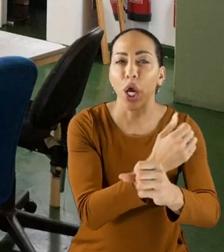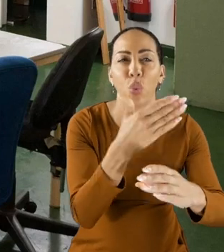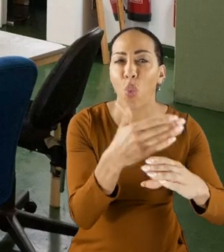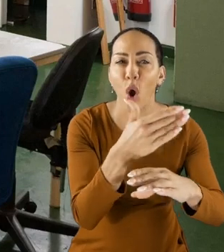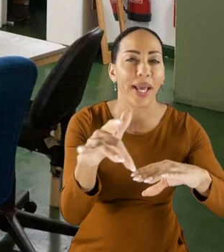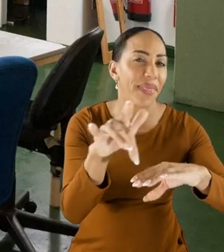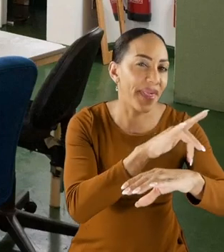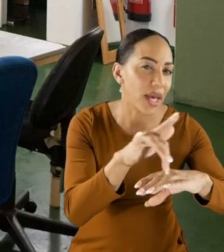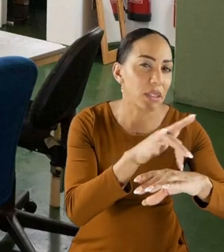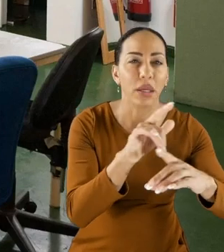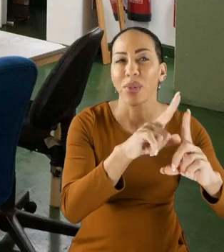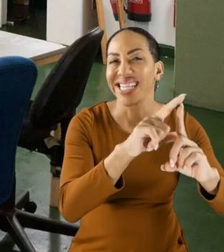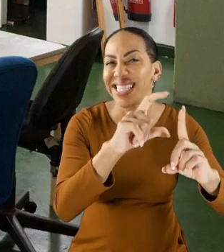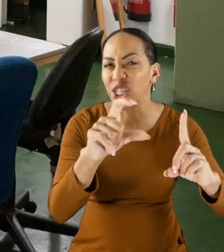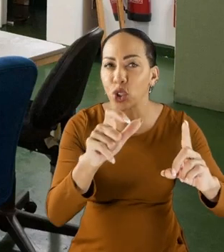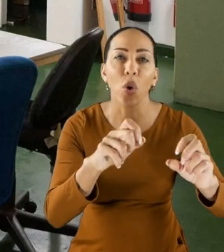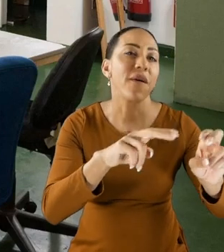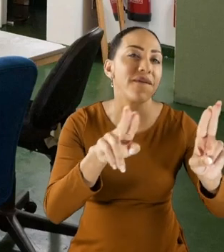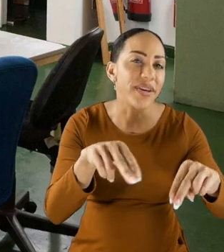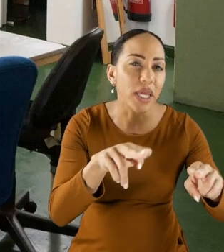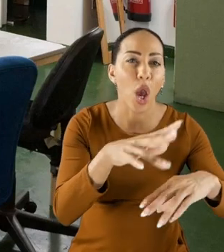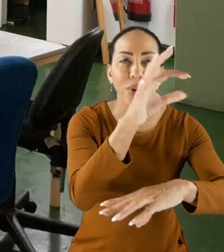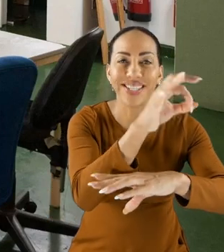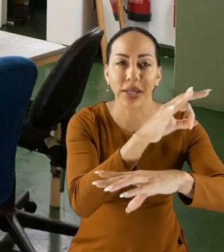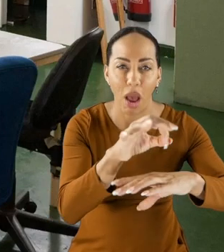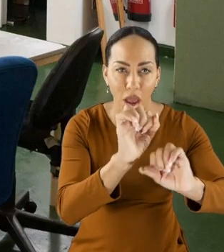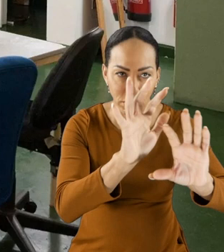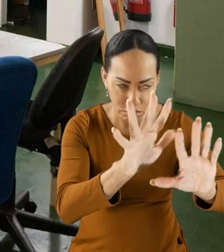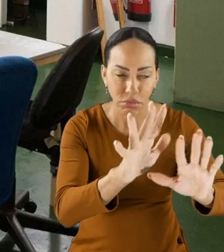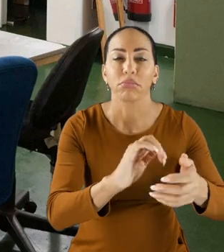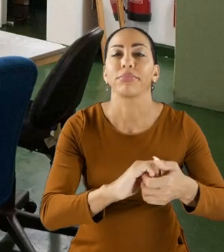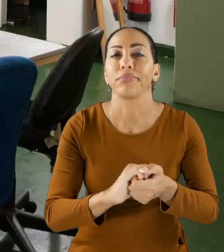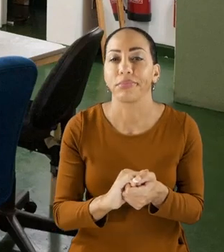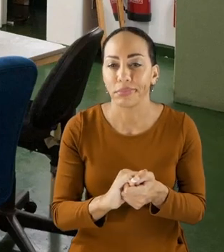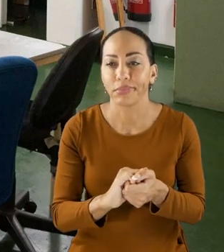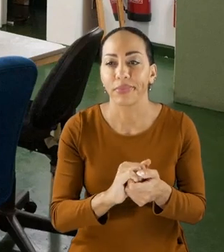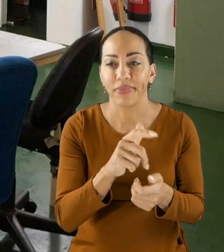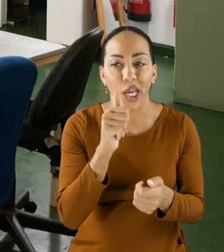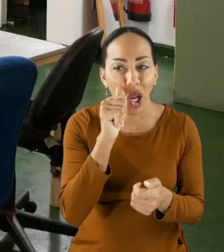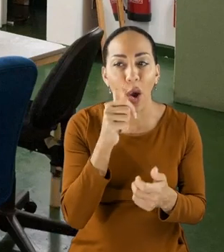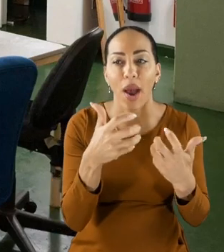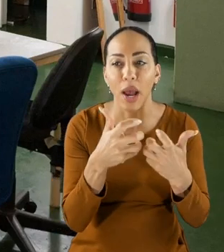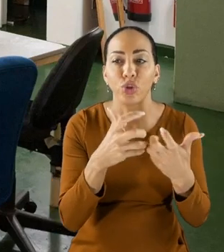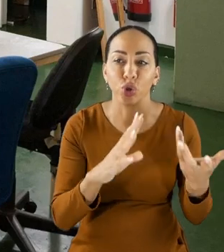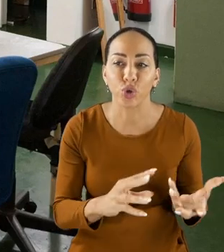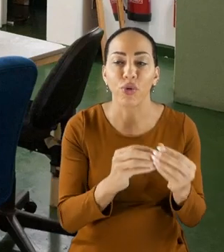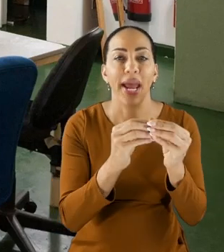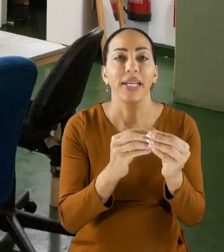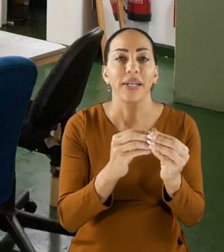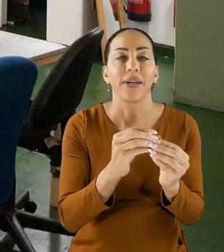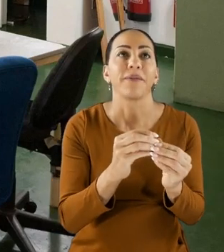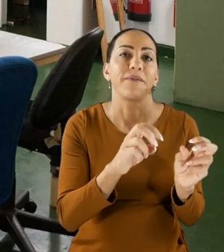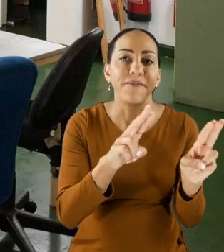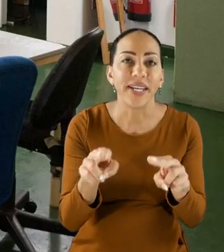worked with before, and they've done work in theatres and all sorts of other things with the digital, with video design. So literally